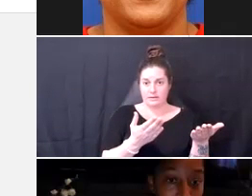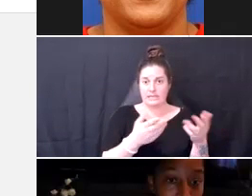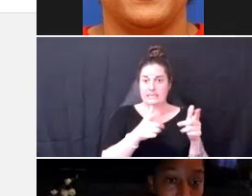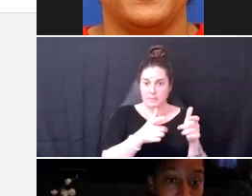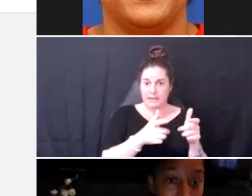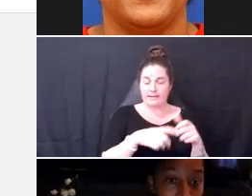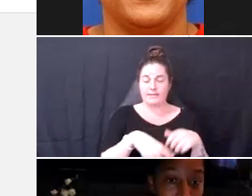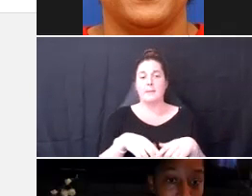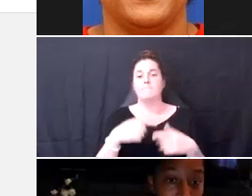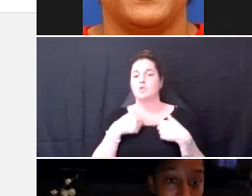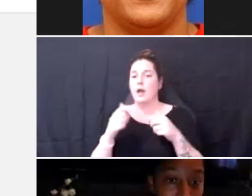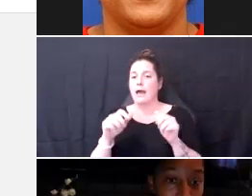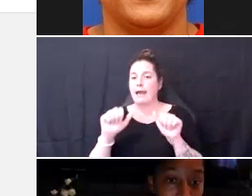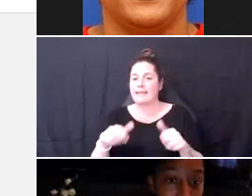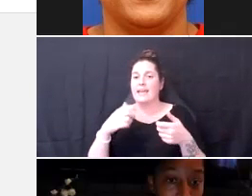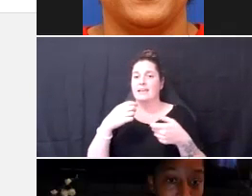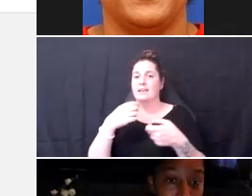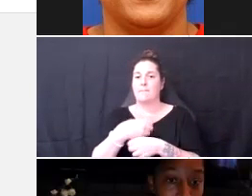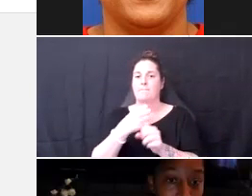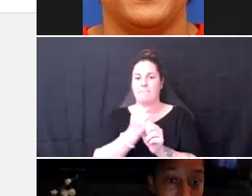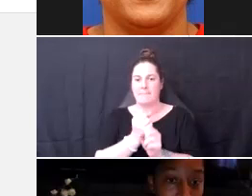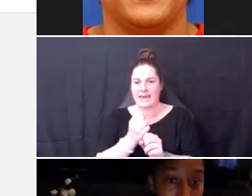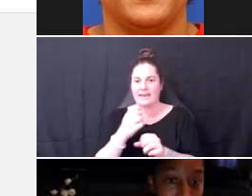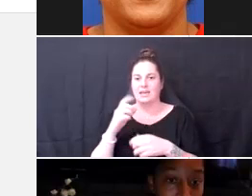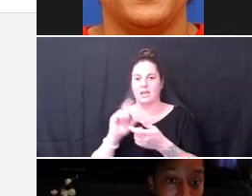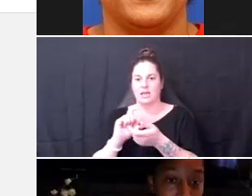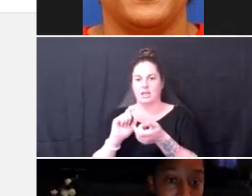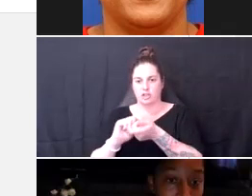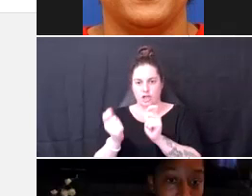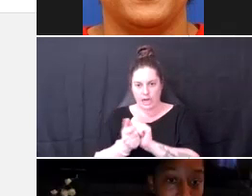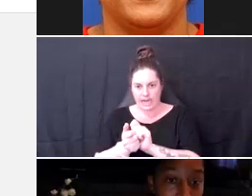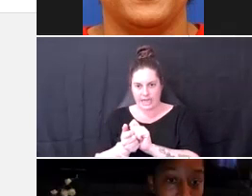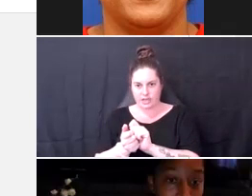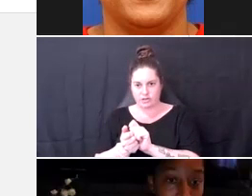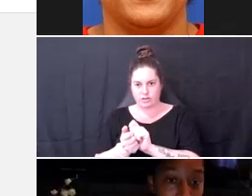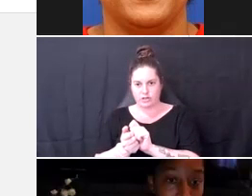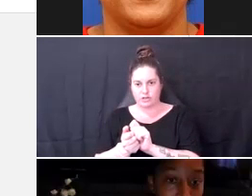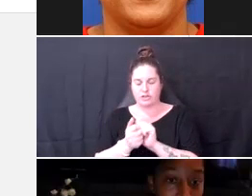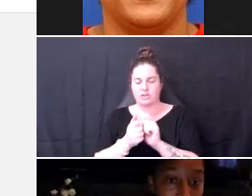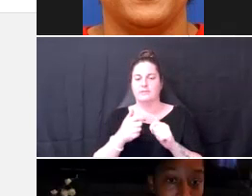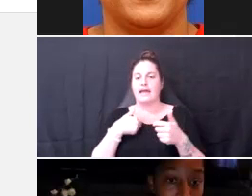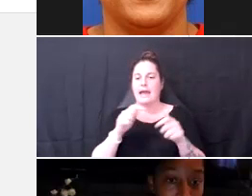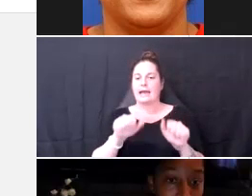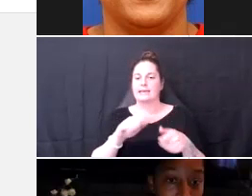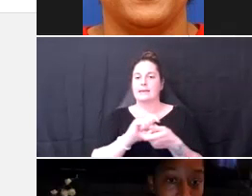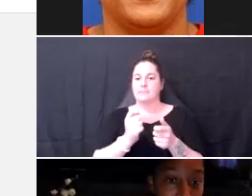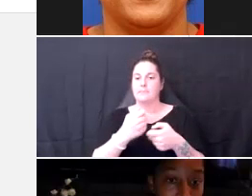an acceleration by changing the object's speed or changing the object's